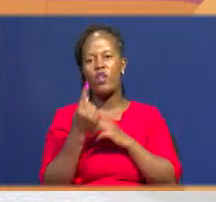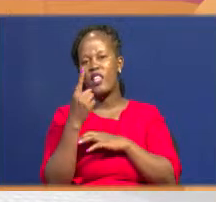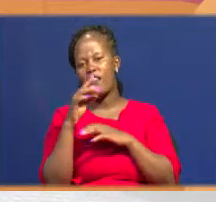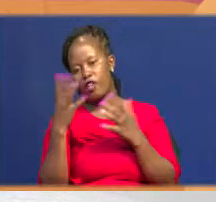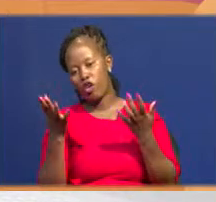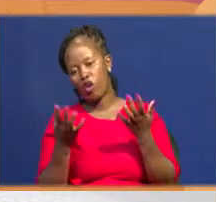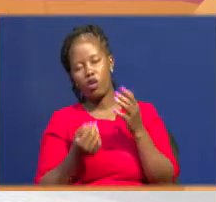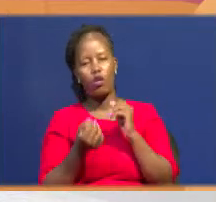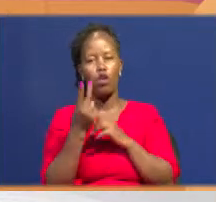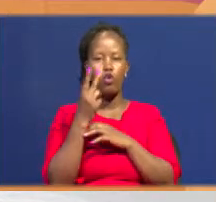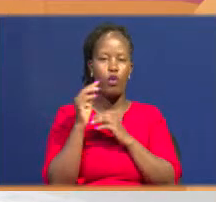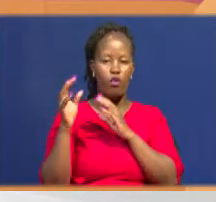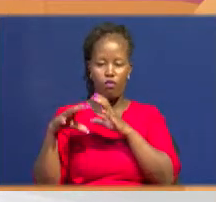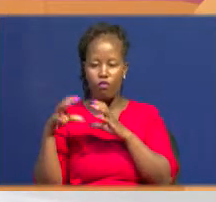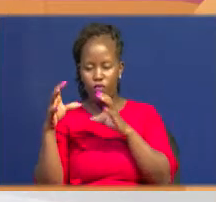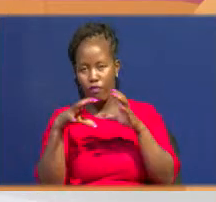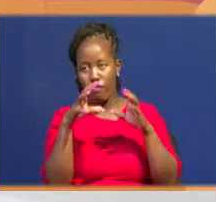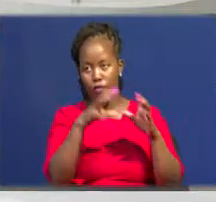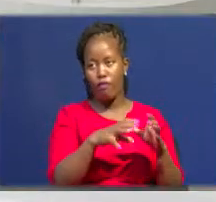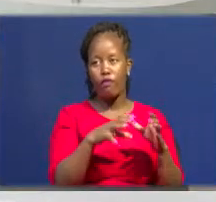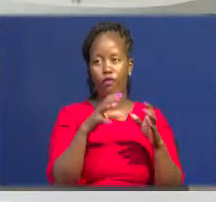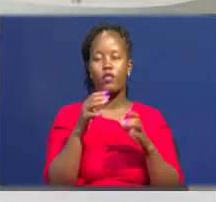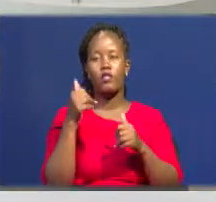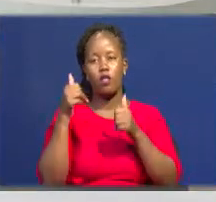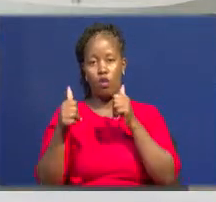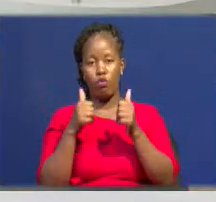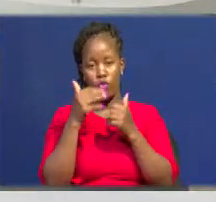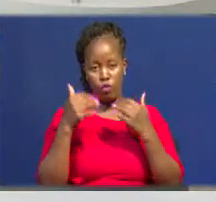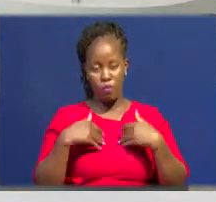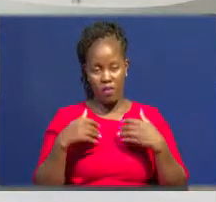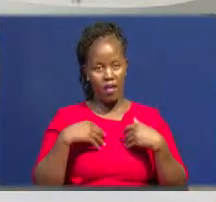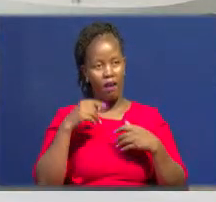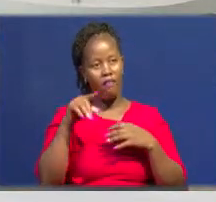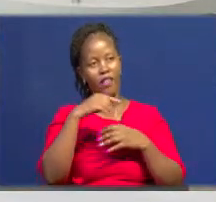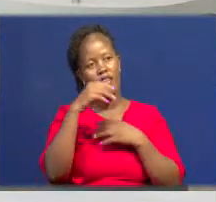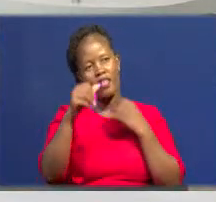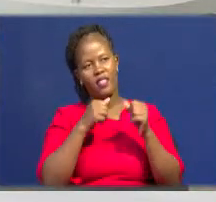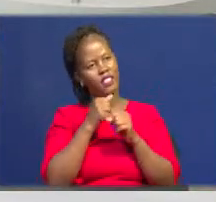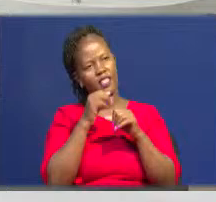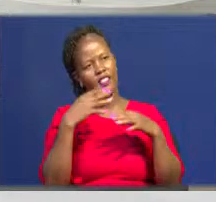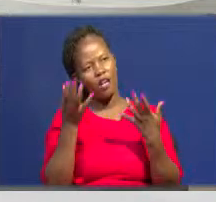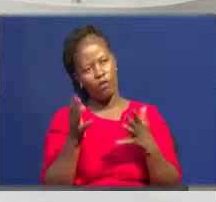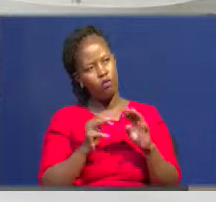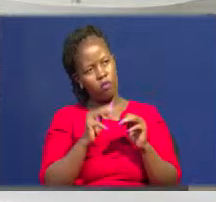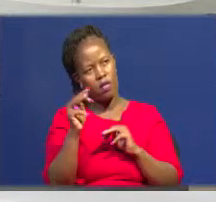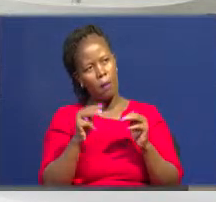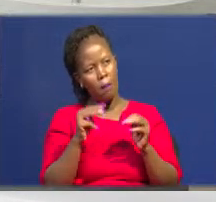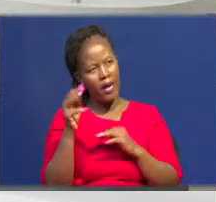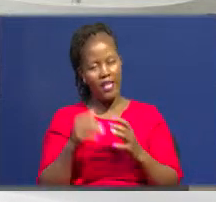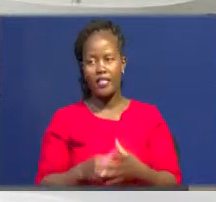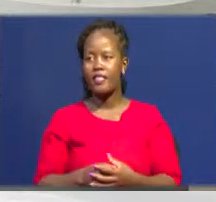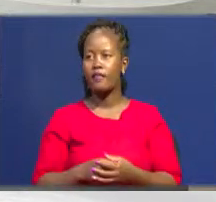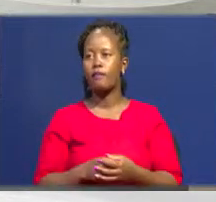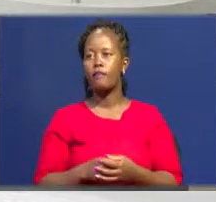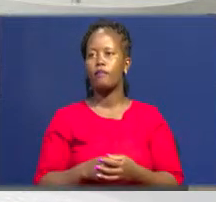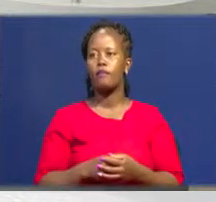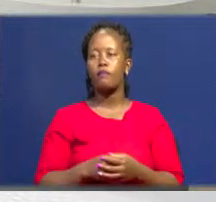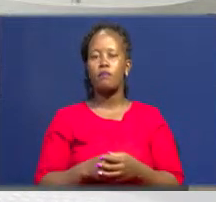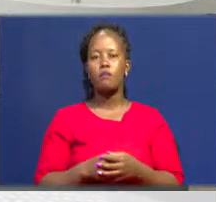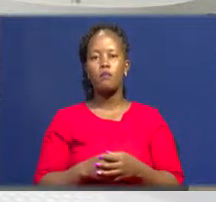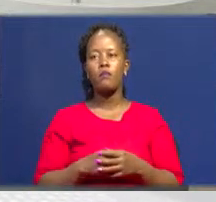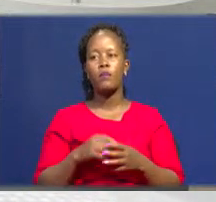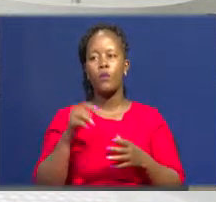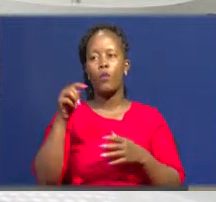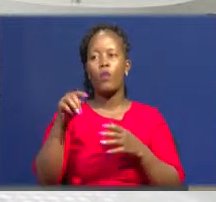12 disciplines, about the 12 disciplines that you'll be having this year. How do you manage that real estate? Okay, so first of all,